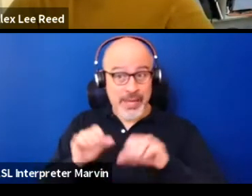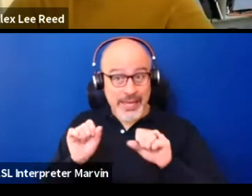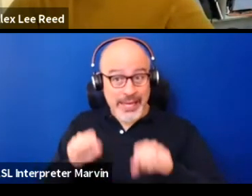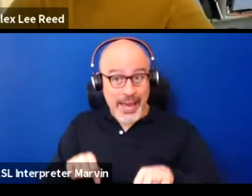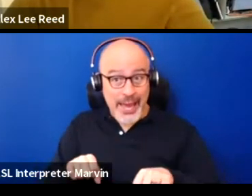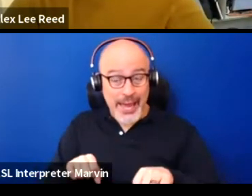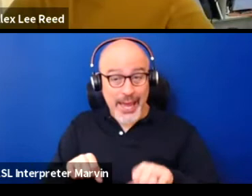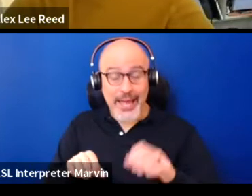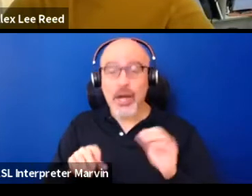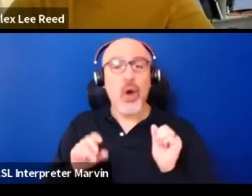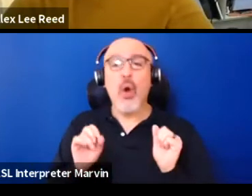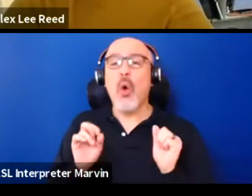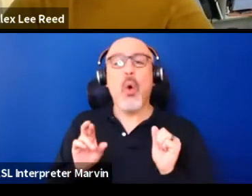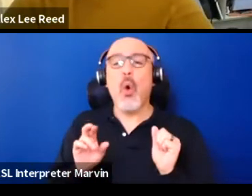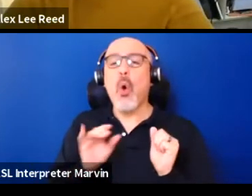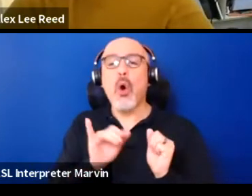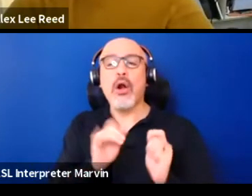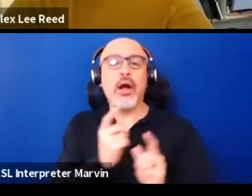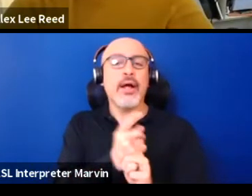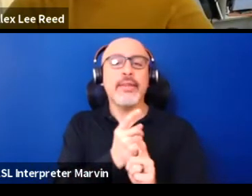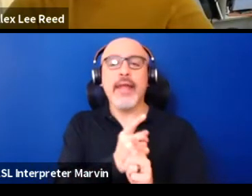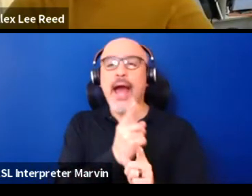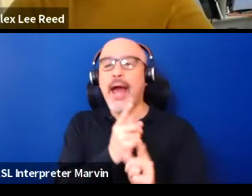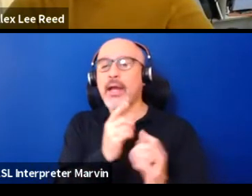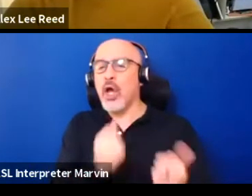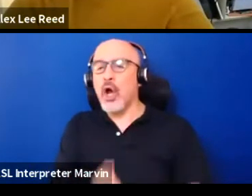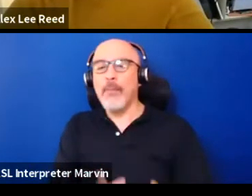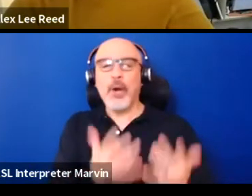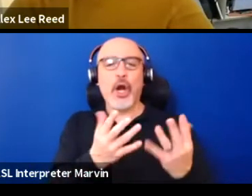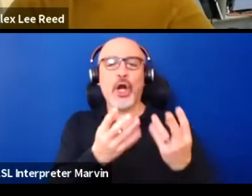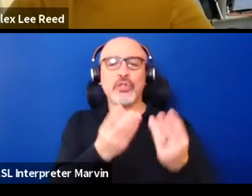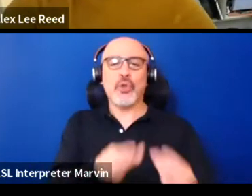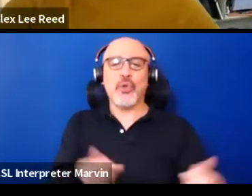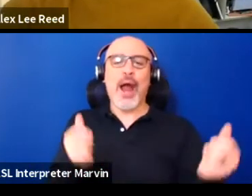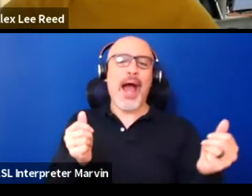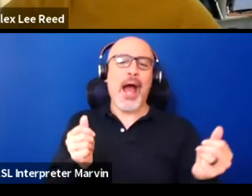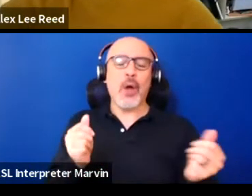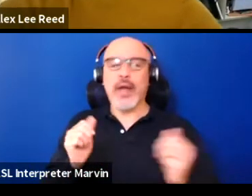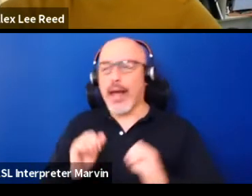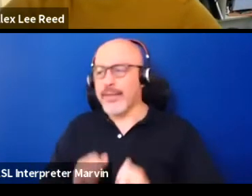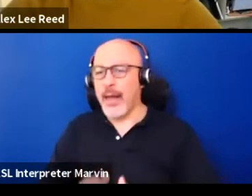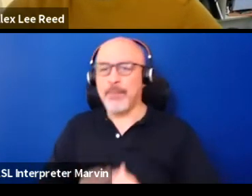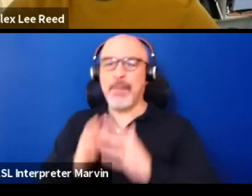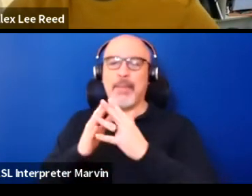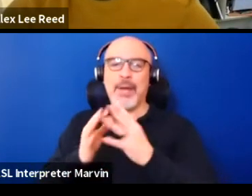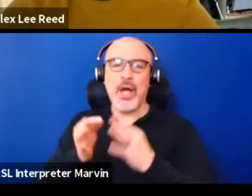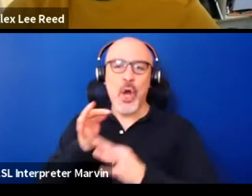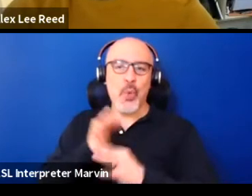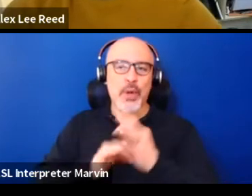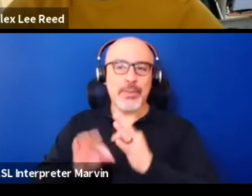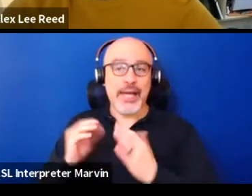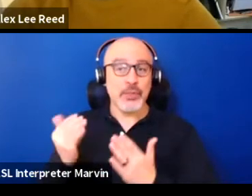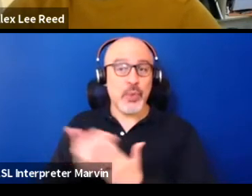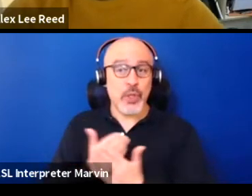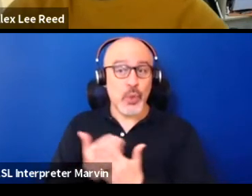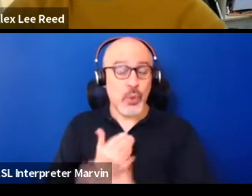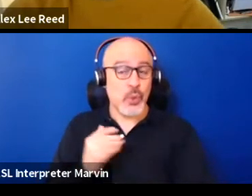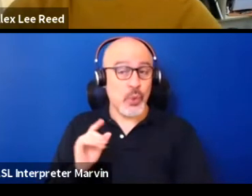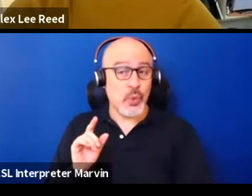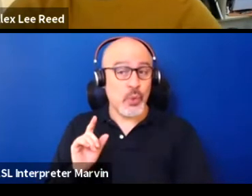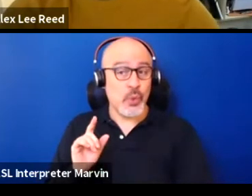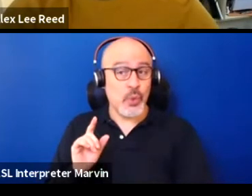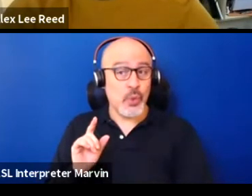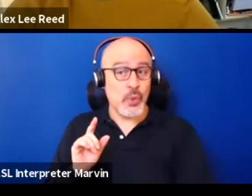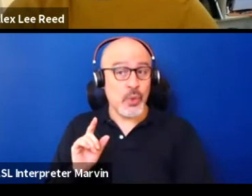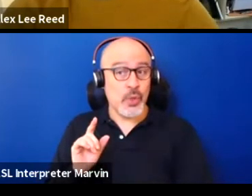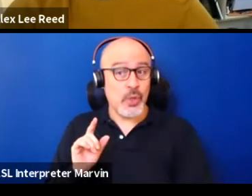traditional thing have to die entirely and burn to the ground to be replaced with something else before